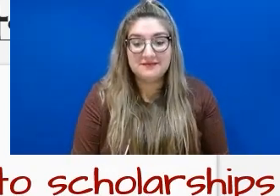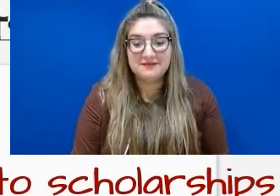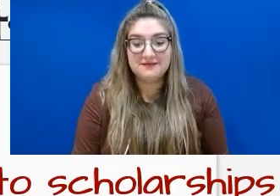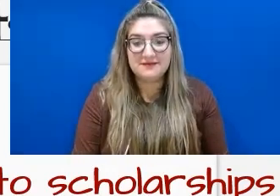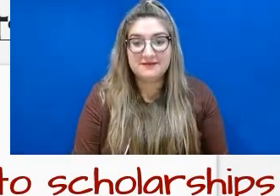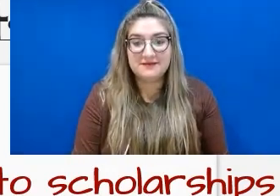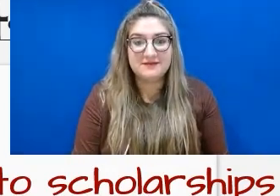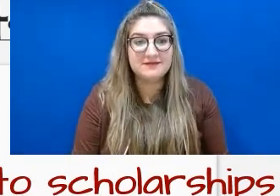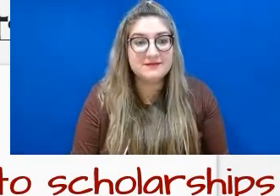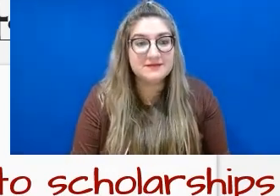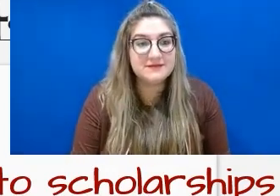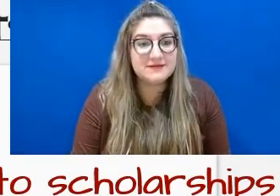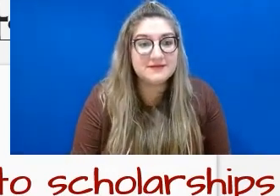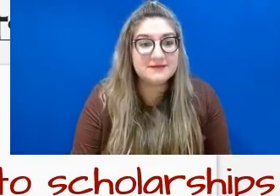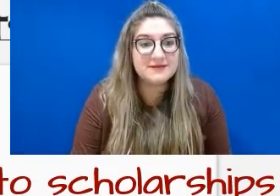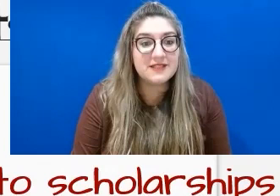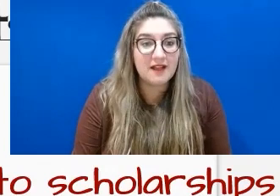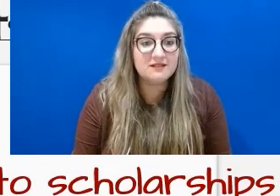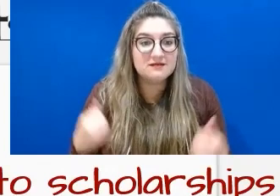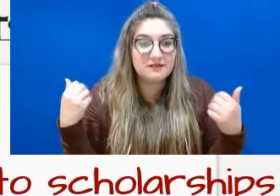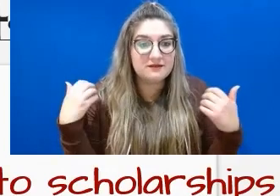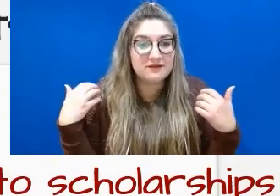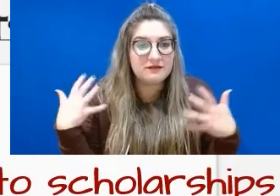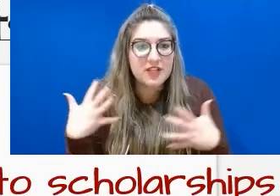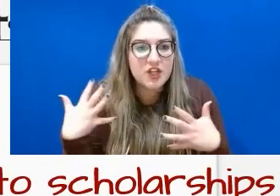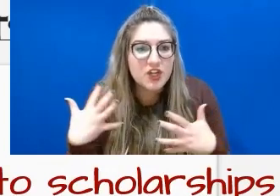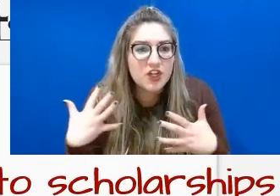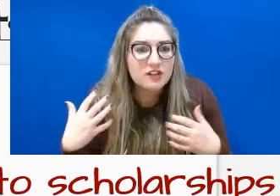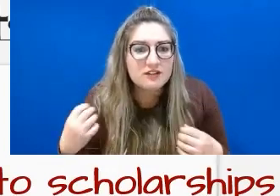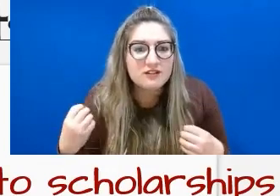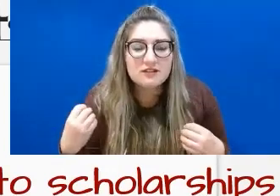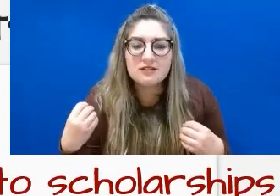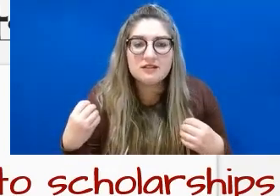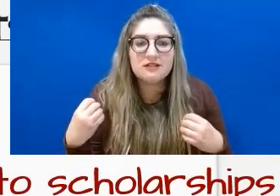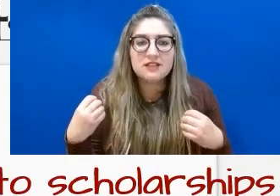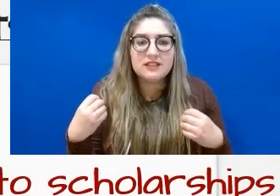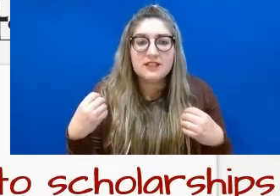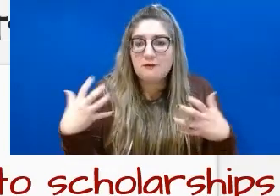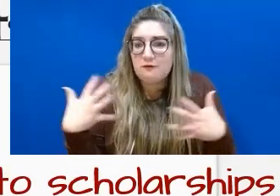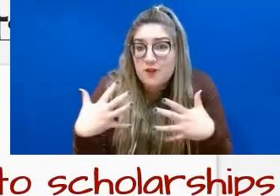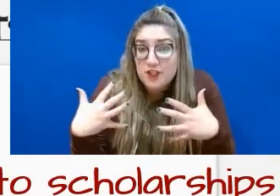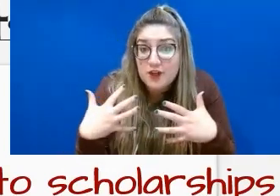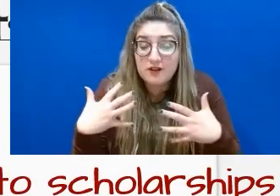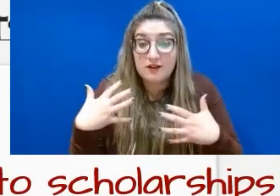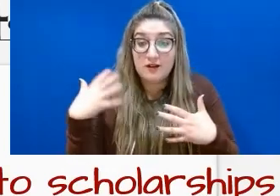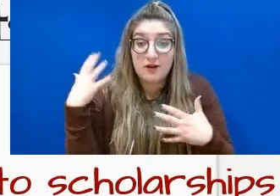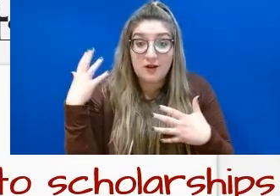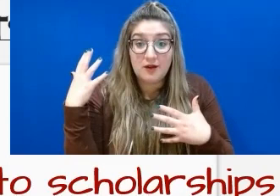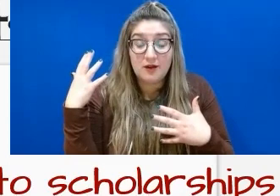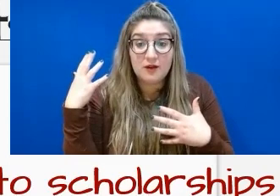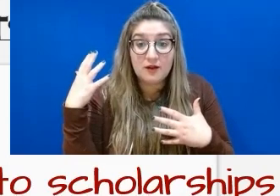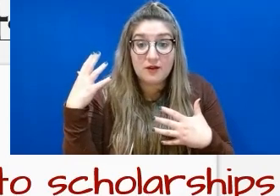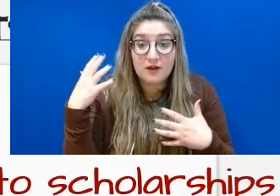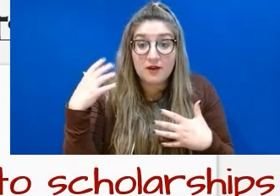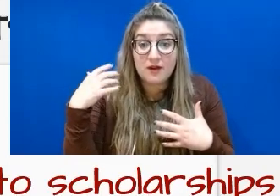fear. Can we move that? Let me see. Fear, some of the things, because what it costs them that fear, that they don't